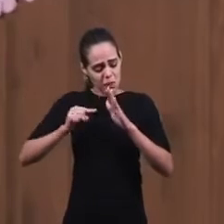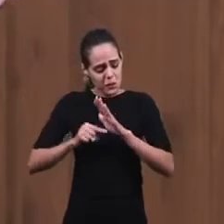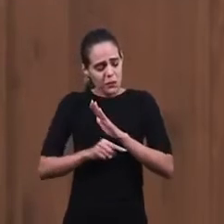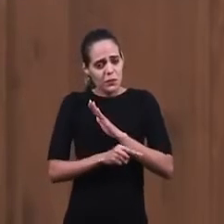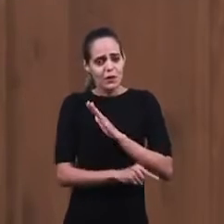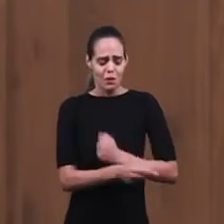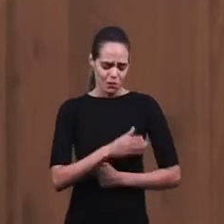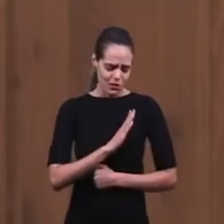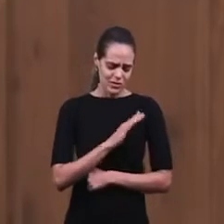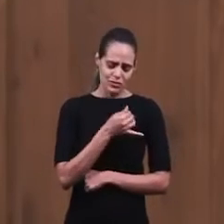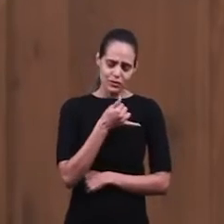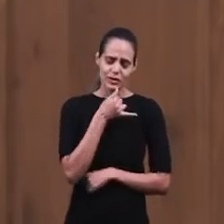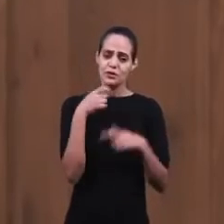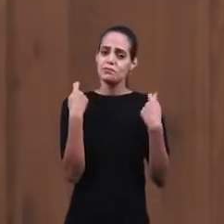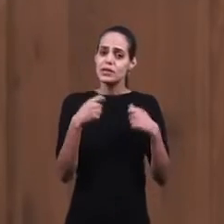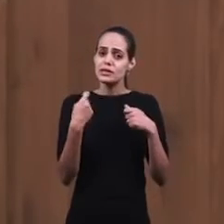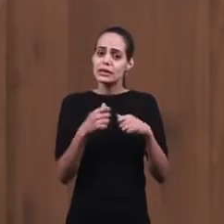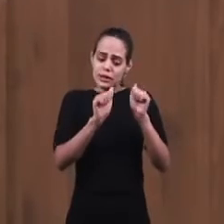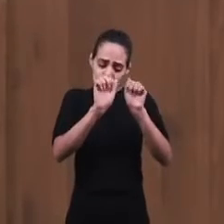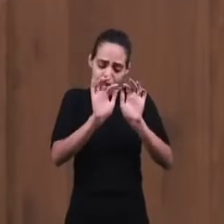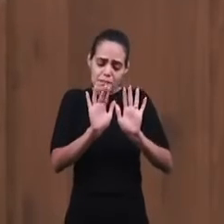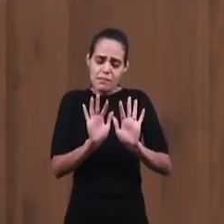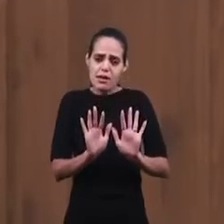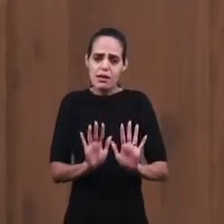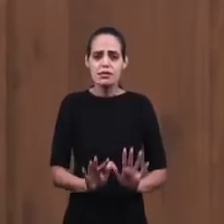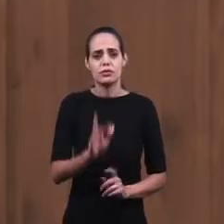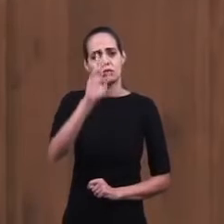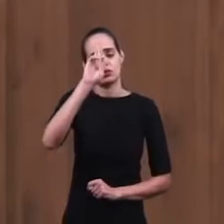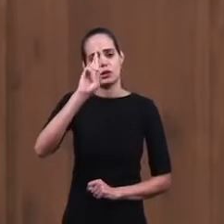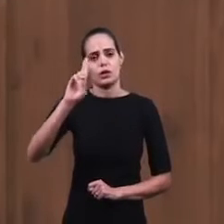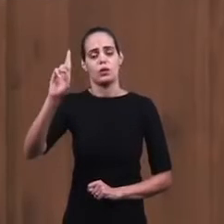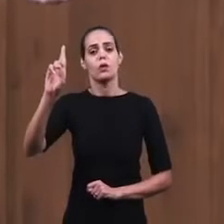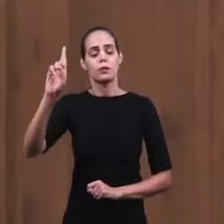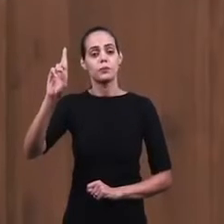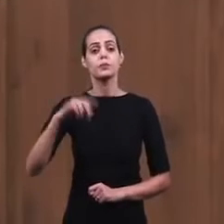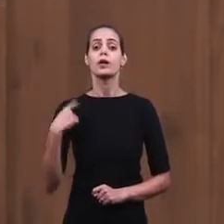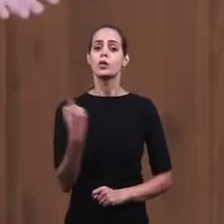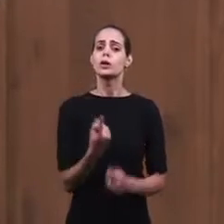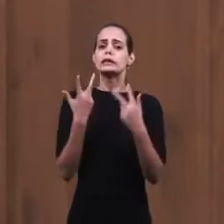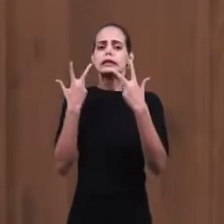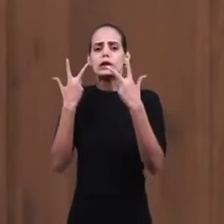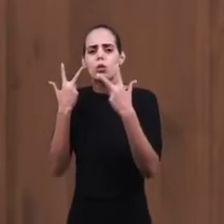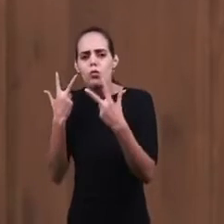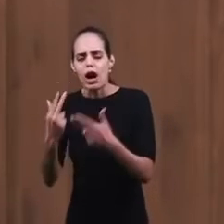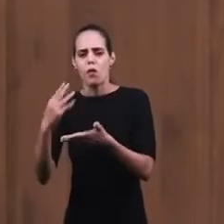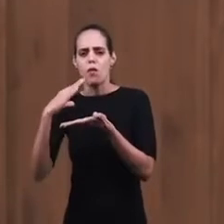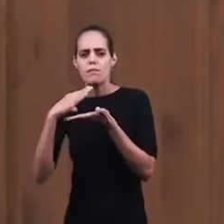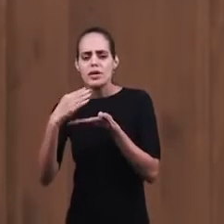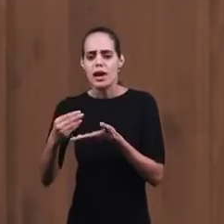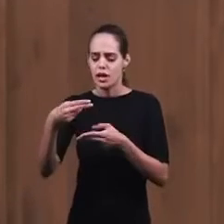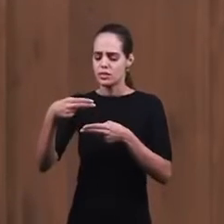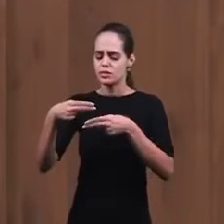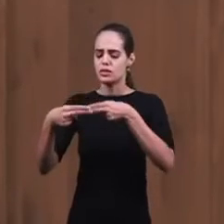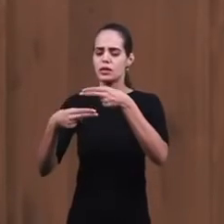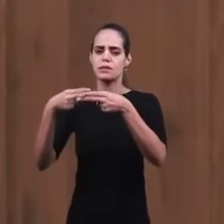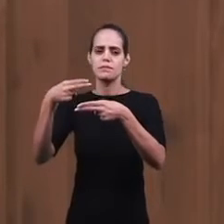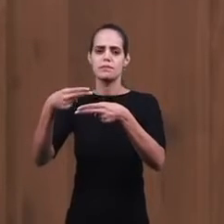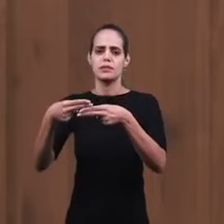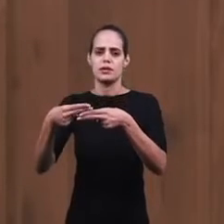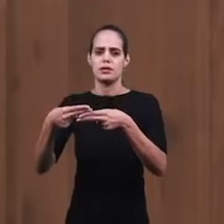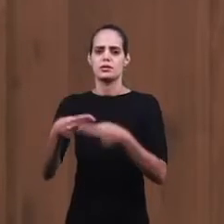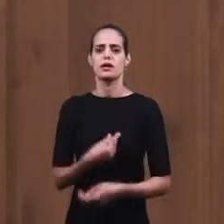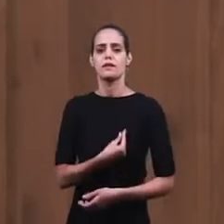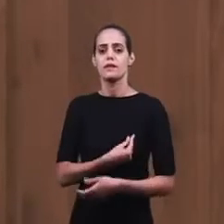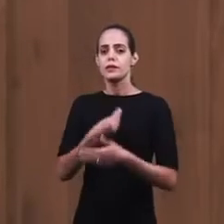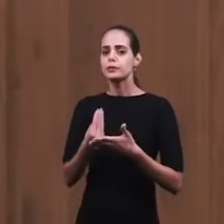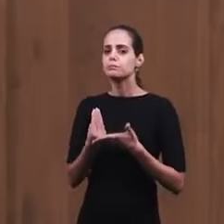And we need to be like Nehemiah. Nehemiah put his life before God's altar, asking for forgiveness of his sins,